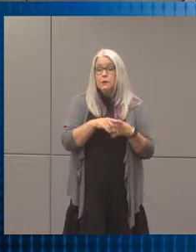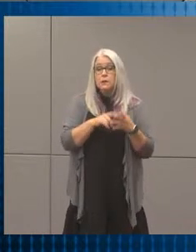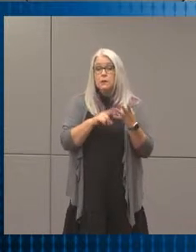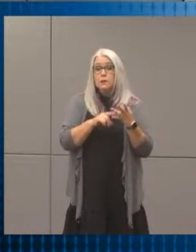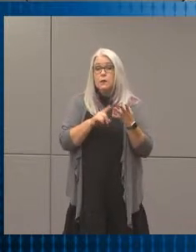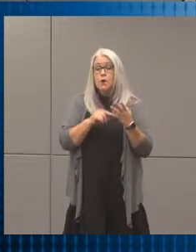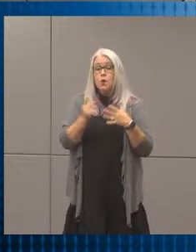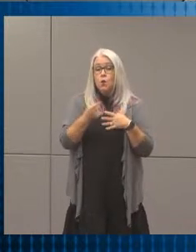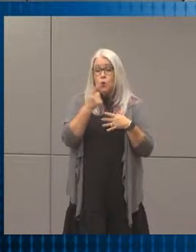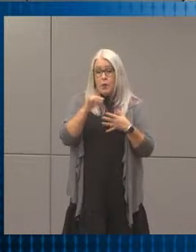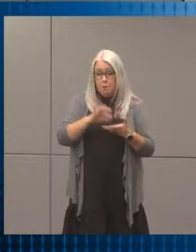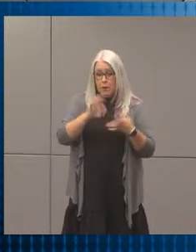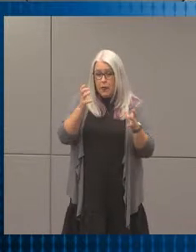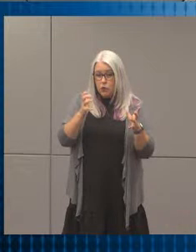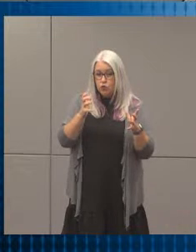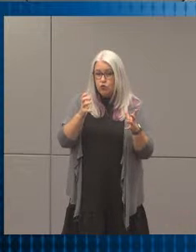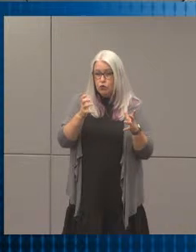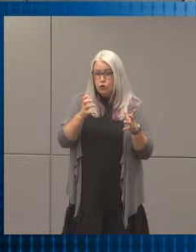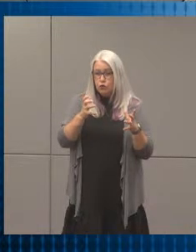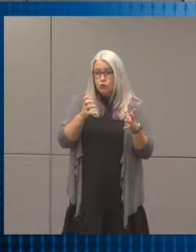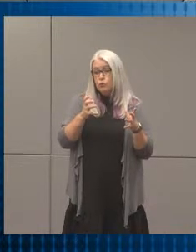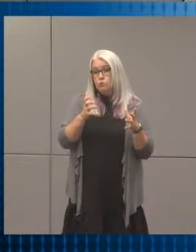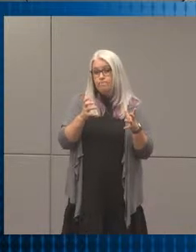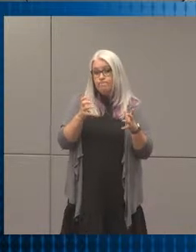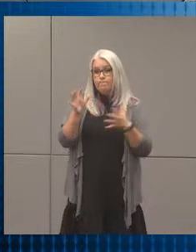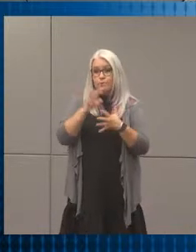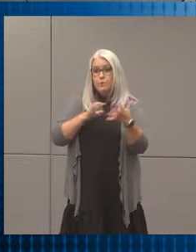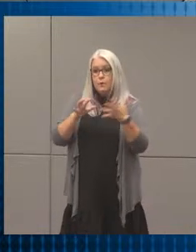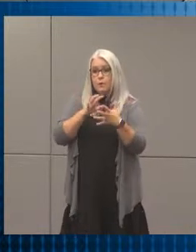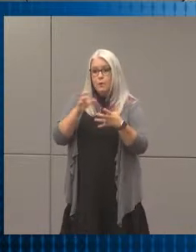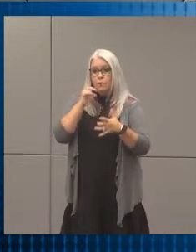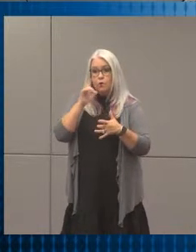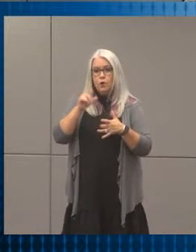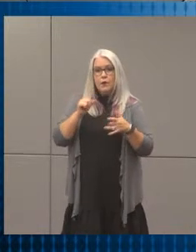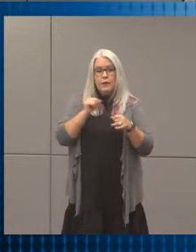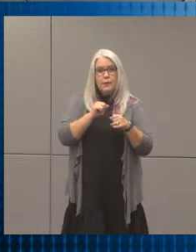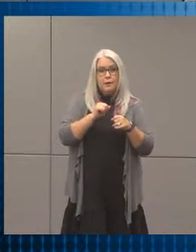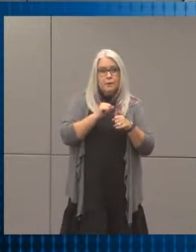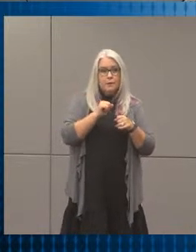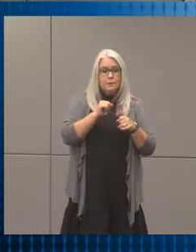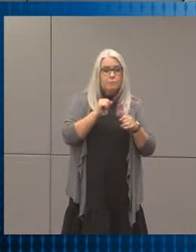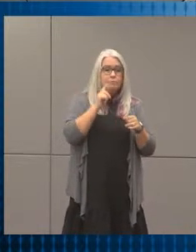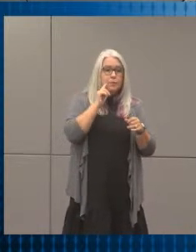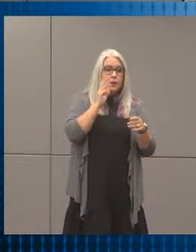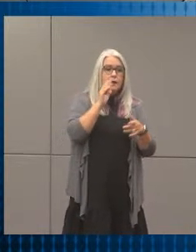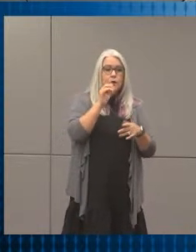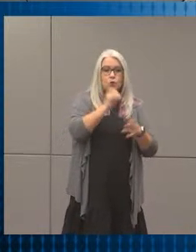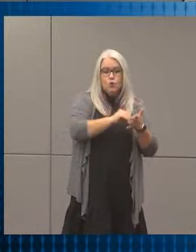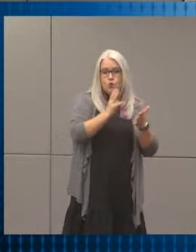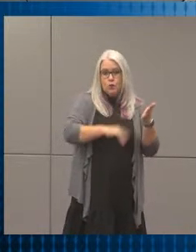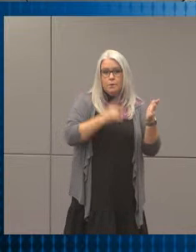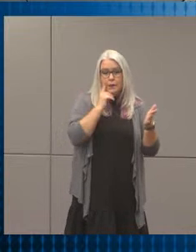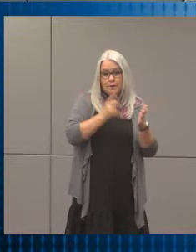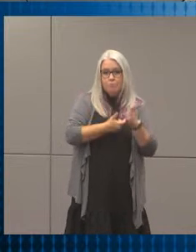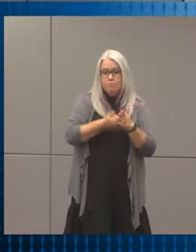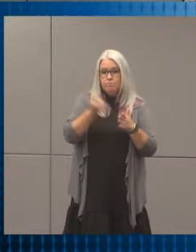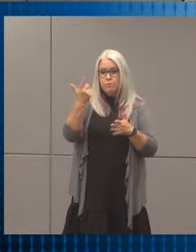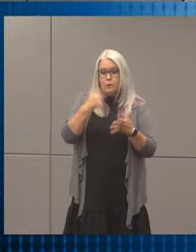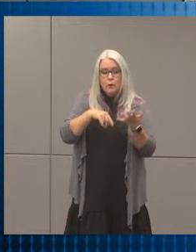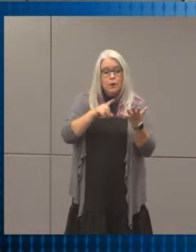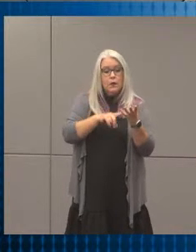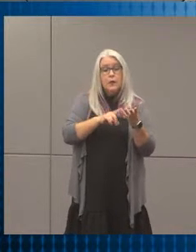1 malicious mischief, which involved an expulsion of a student, 7 larceny from motor